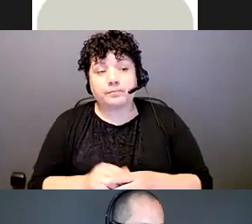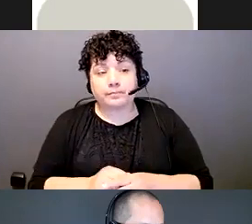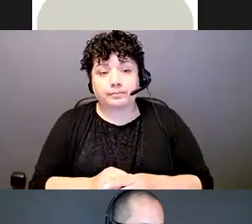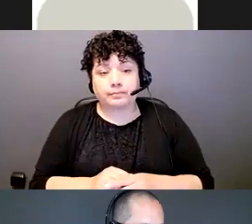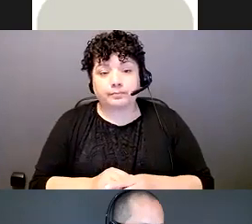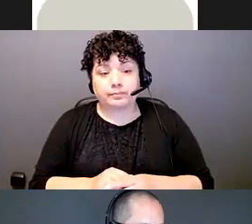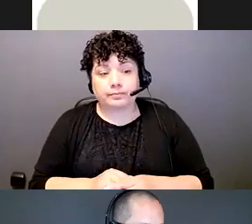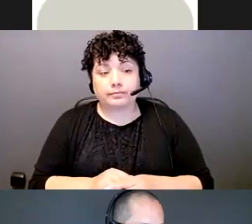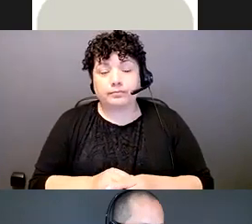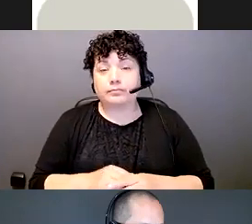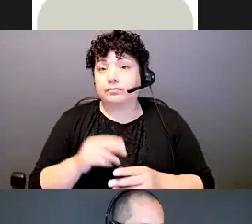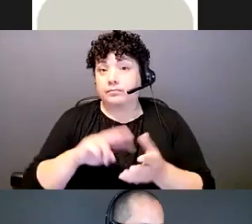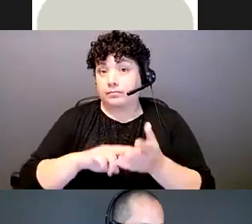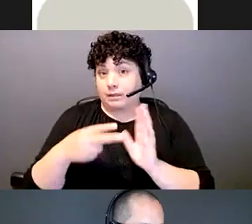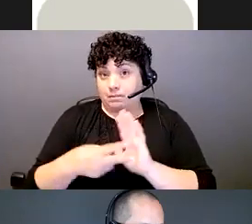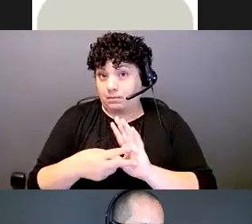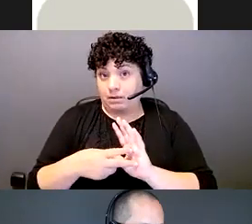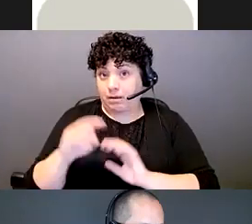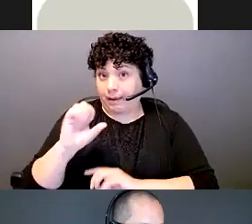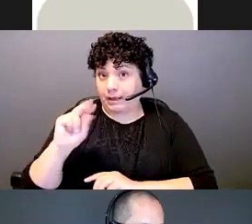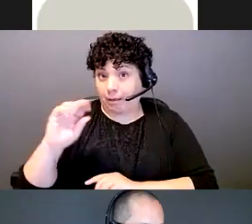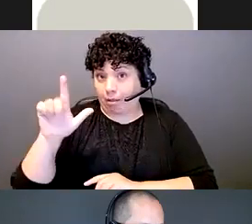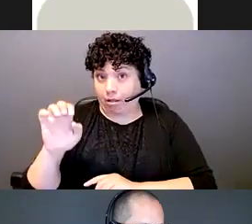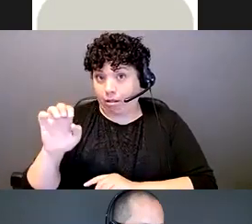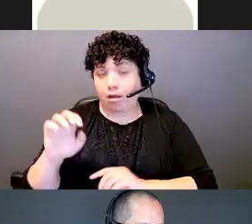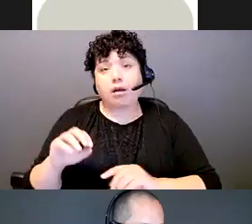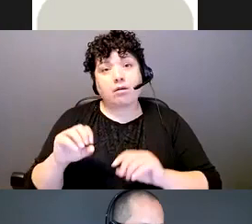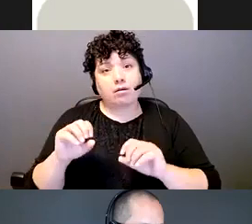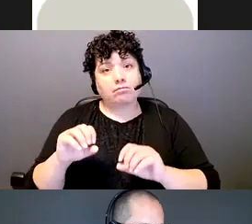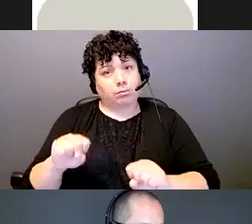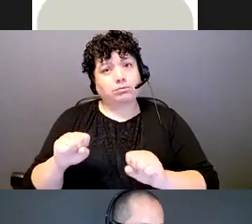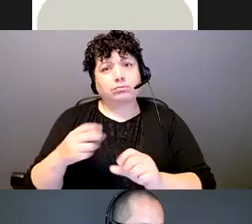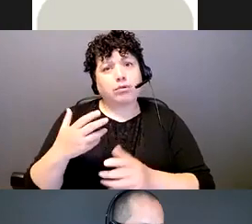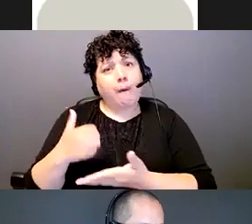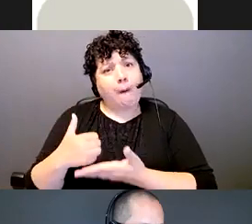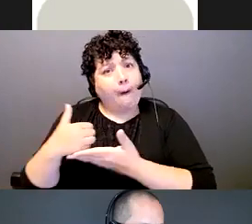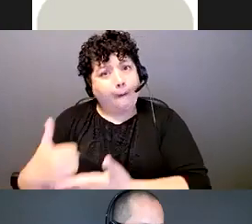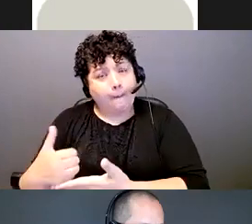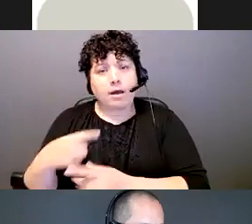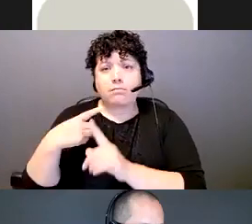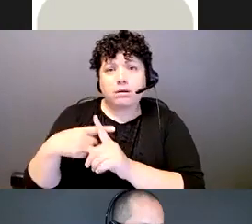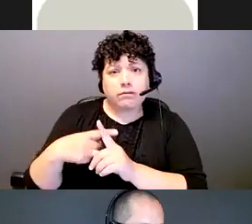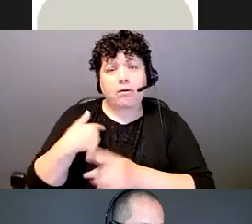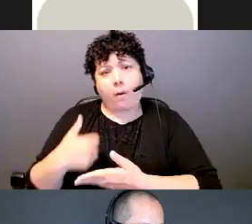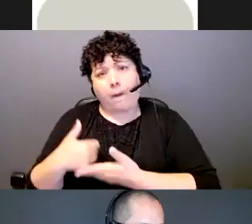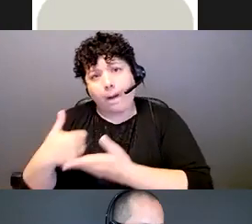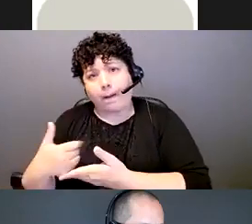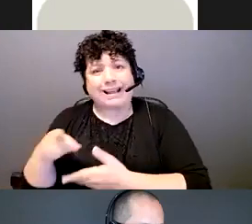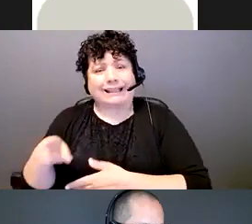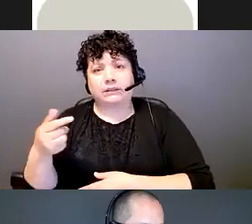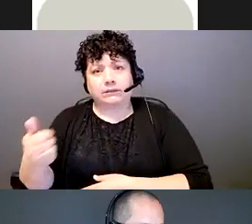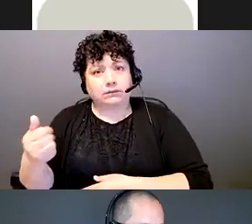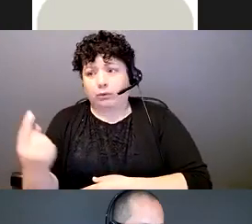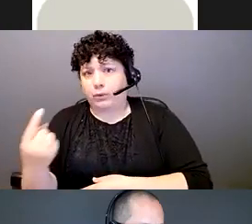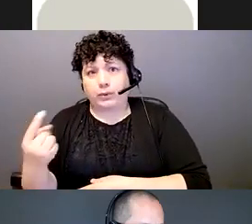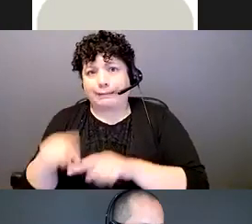enabling refers to a positive act of helping someone to accomplish something that they couldn't do alone. So how do we support an